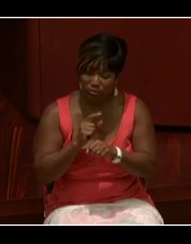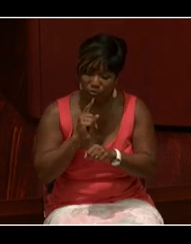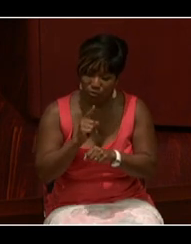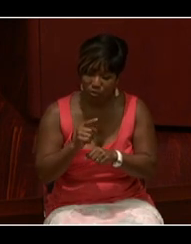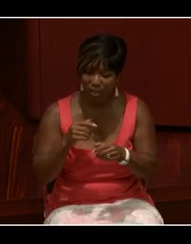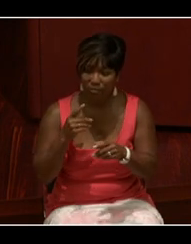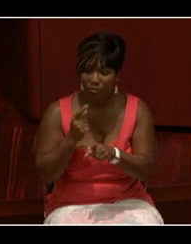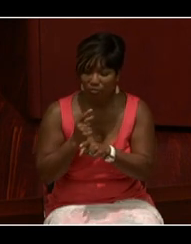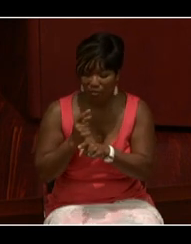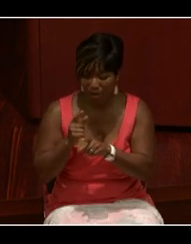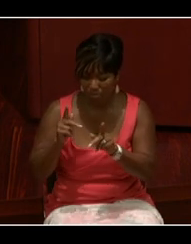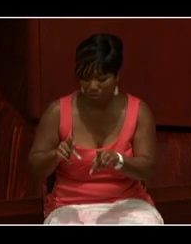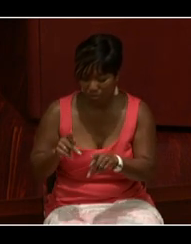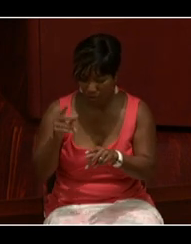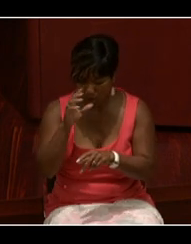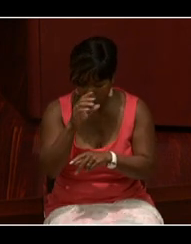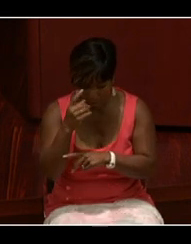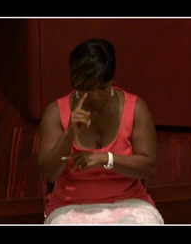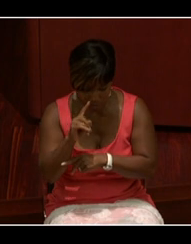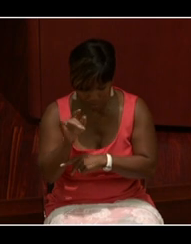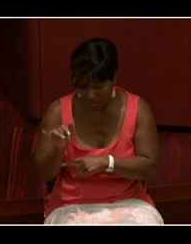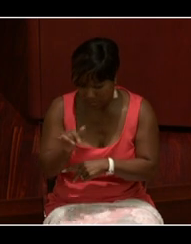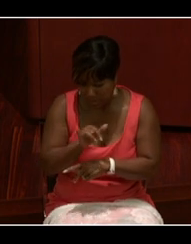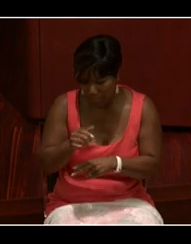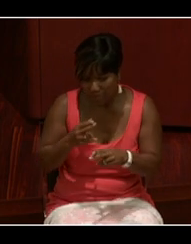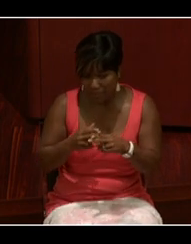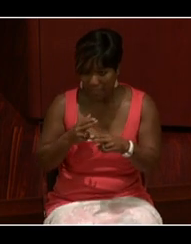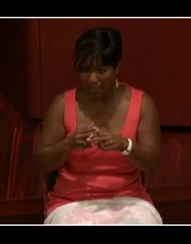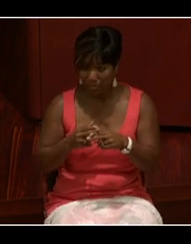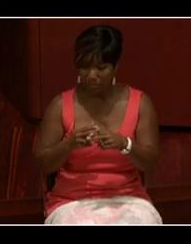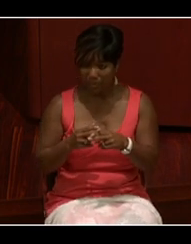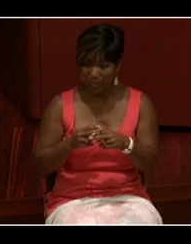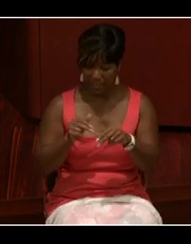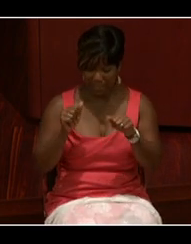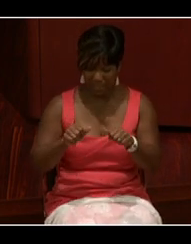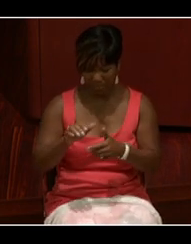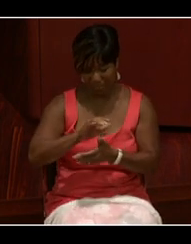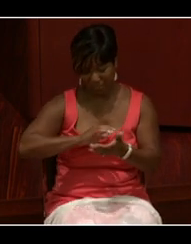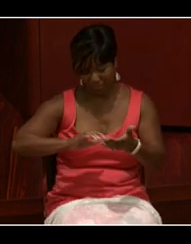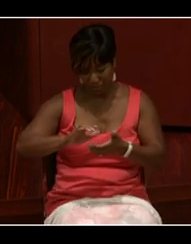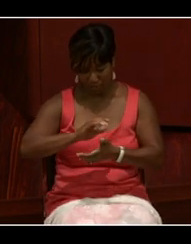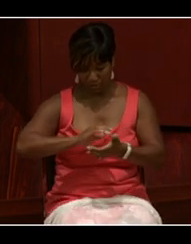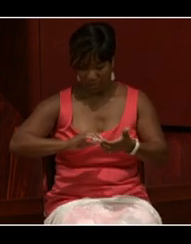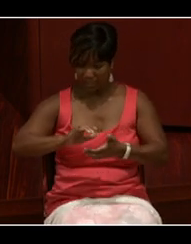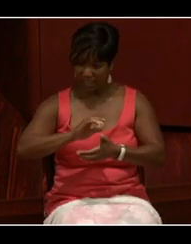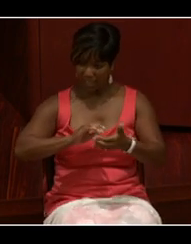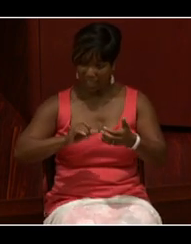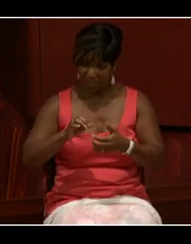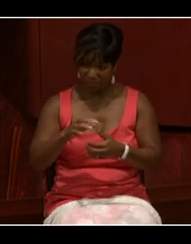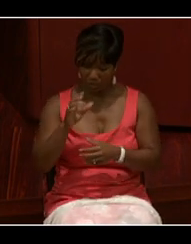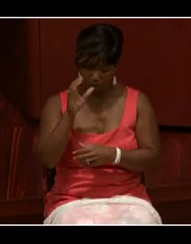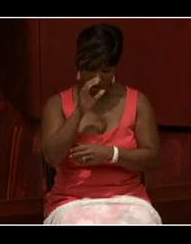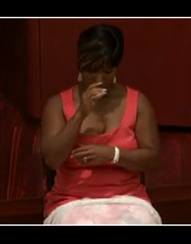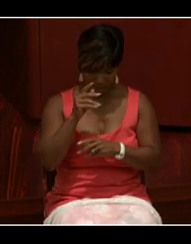you're looking for. You have similar names, and it can be confusing at times whether or not you're looking